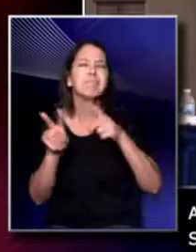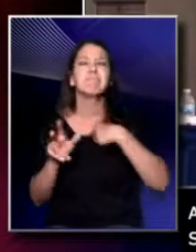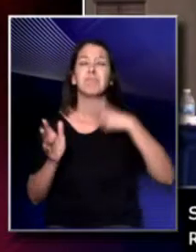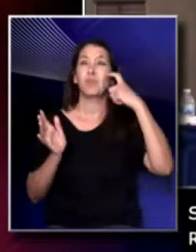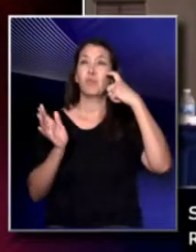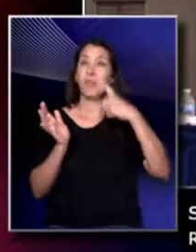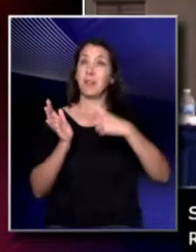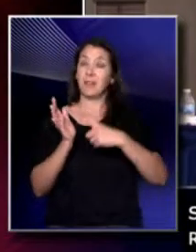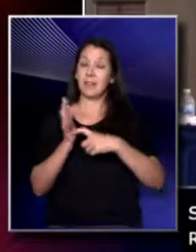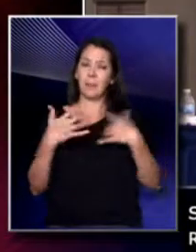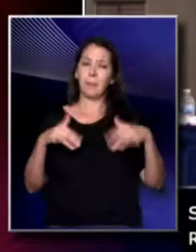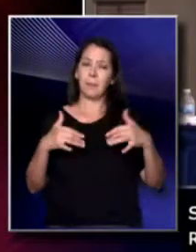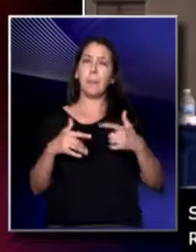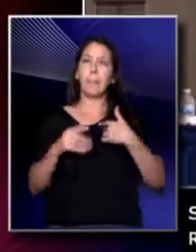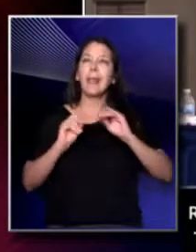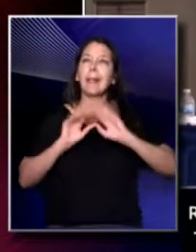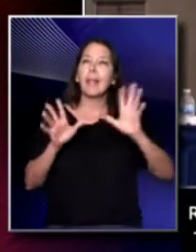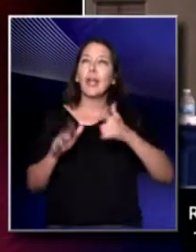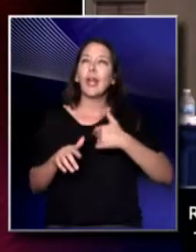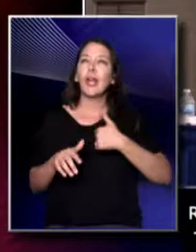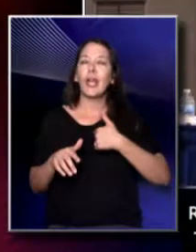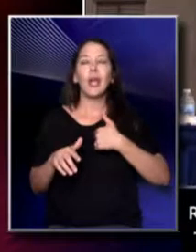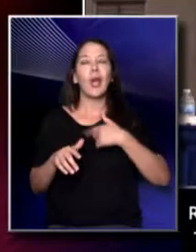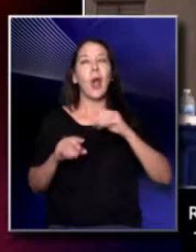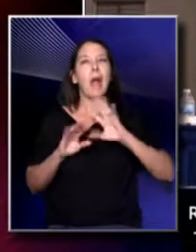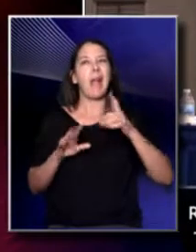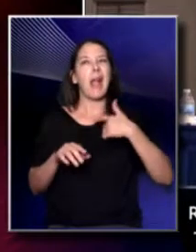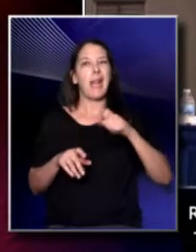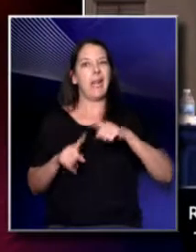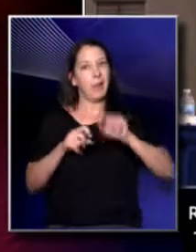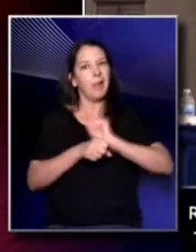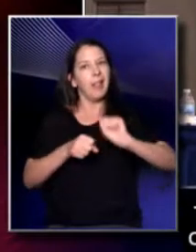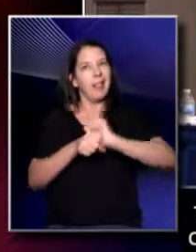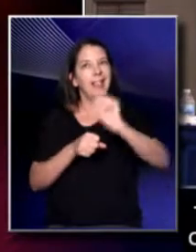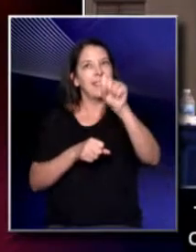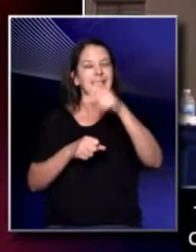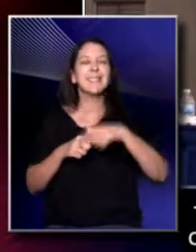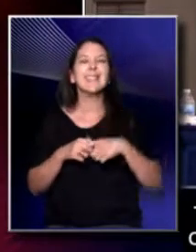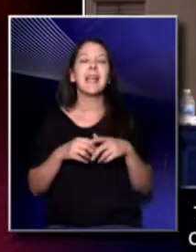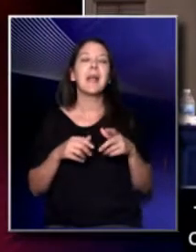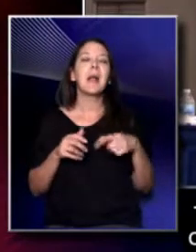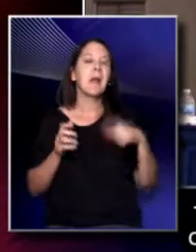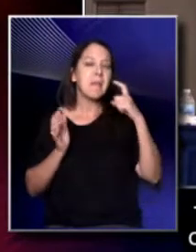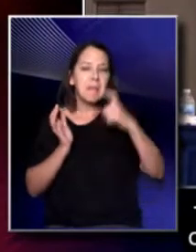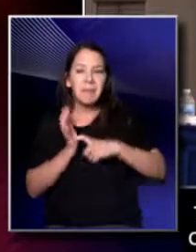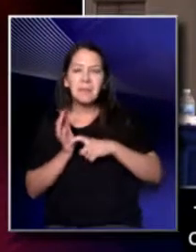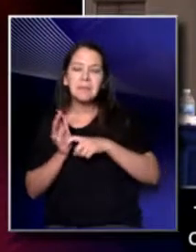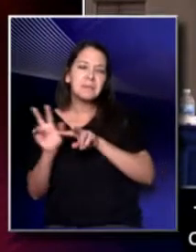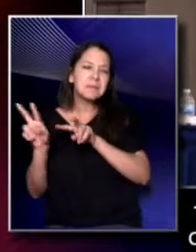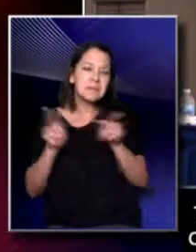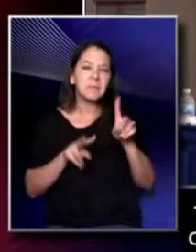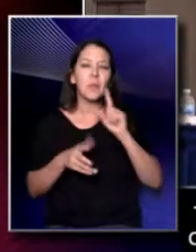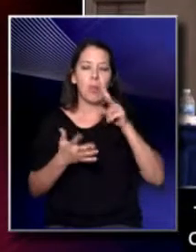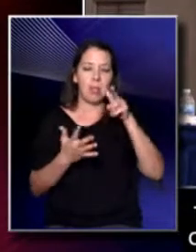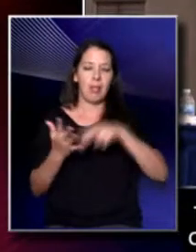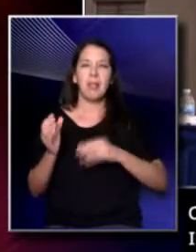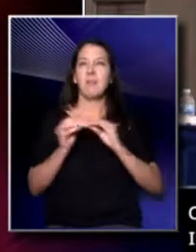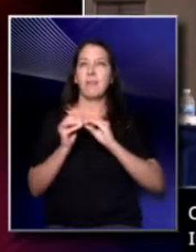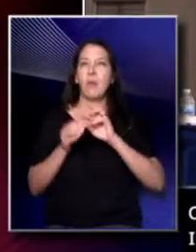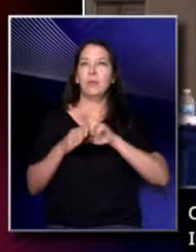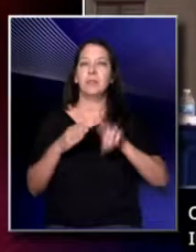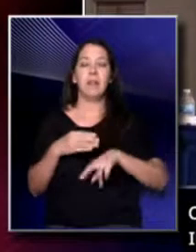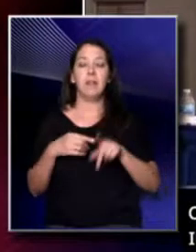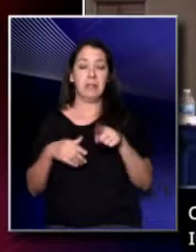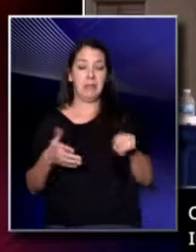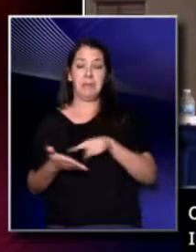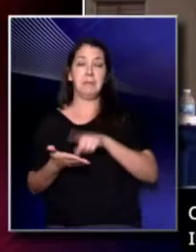time, it's clear I have some work to do that's identified in the evaluation results. They didn't ask us